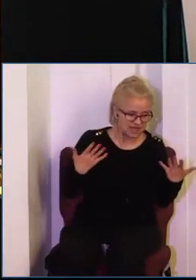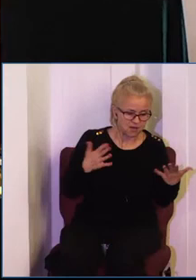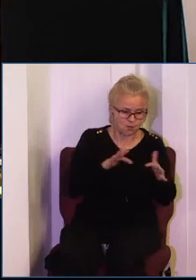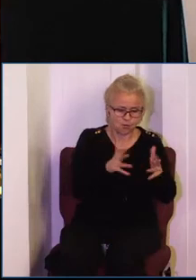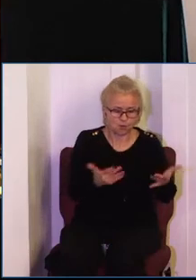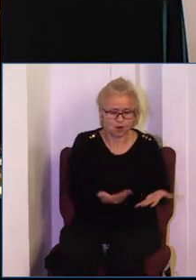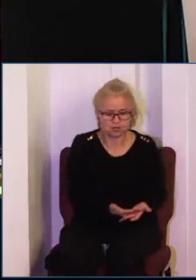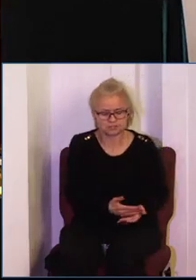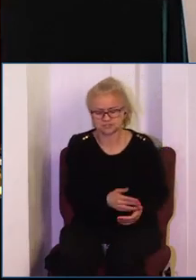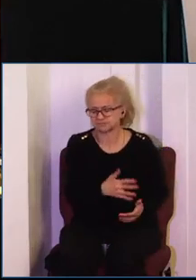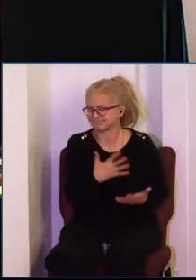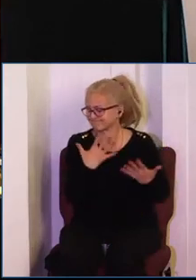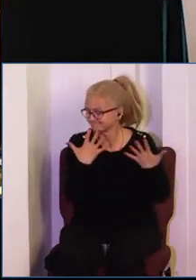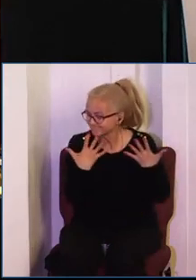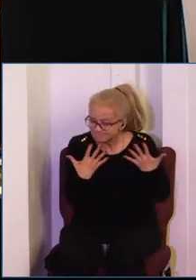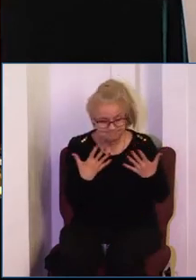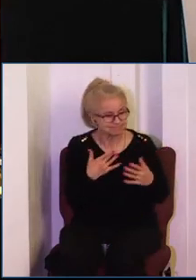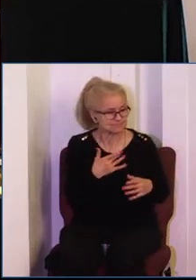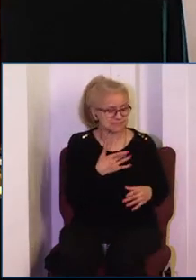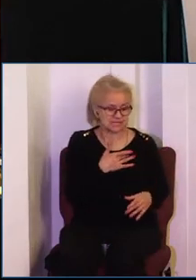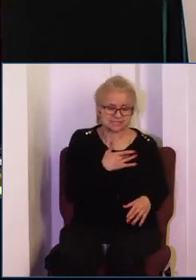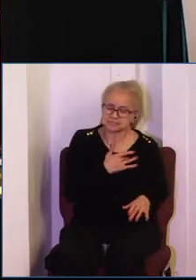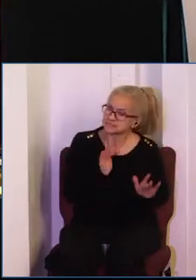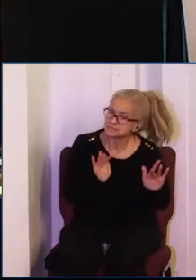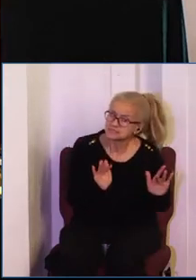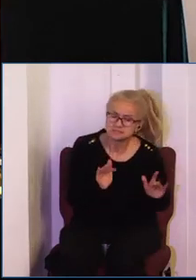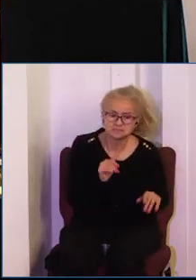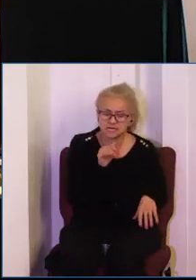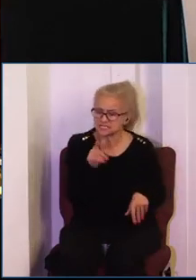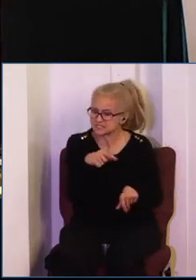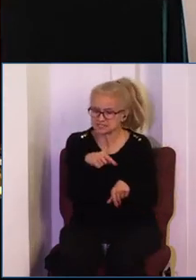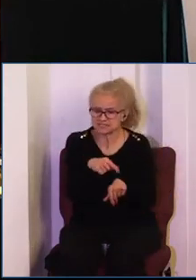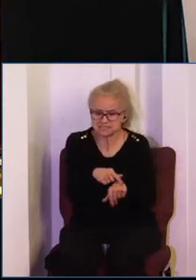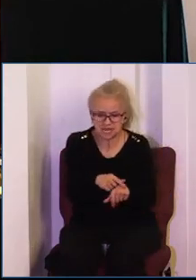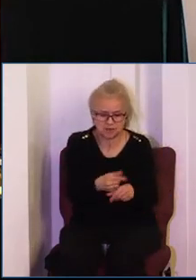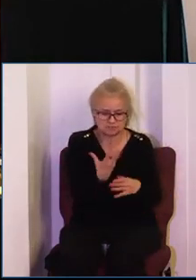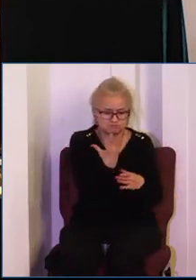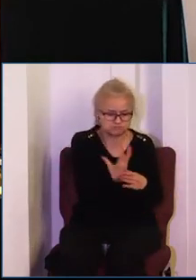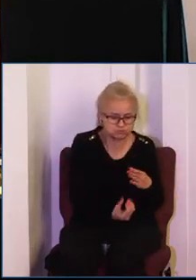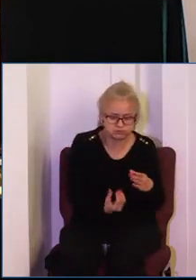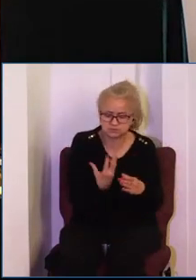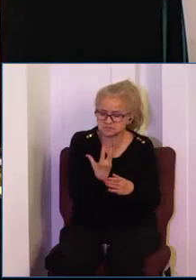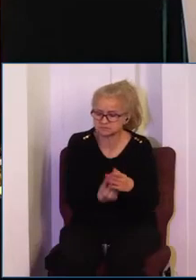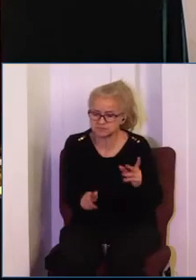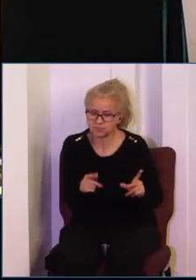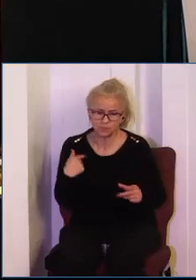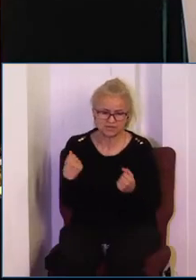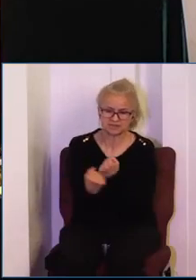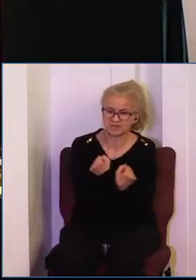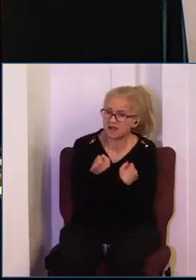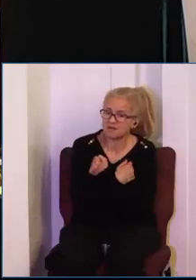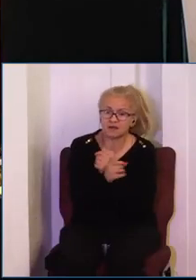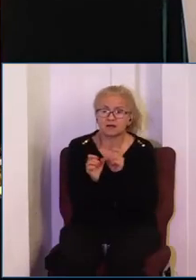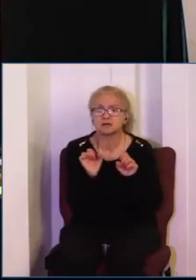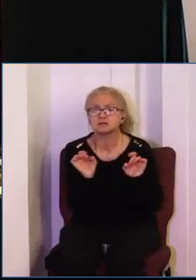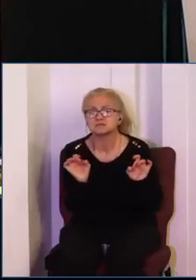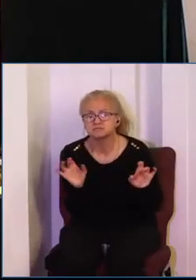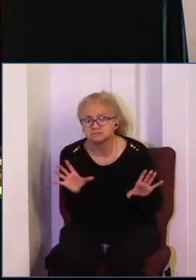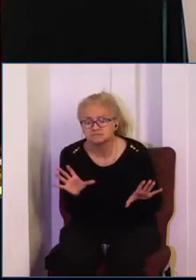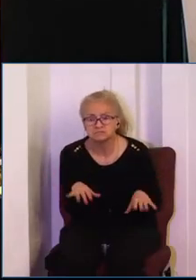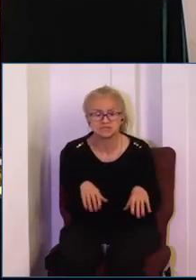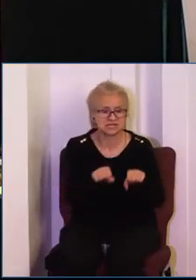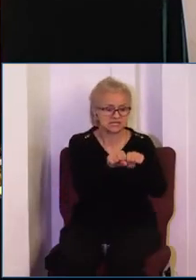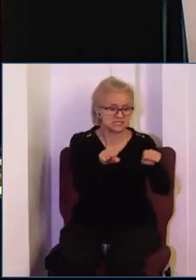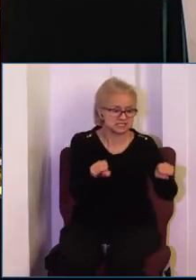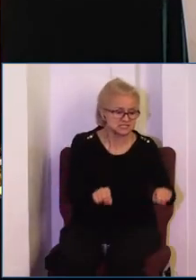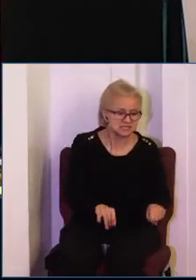world, at the untimely loss of loved ones, at the systems